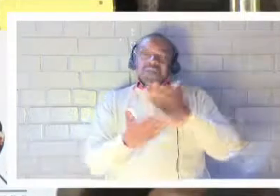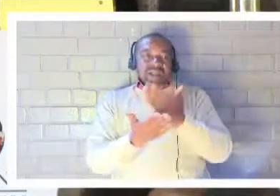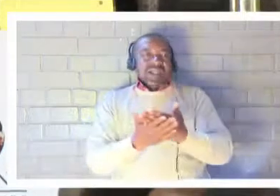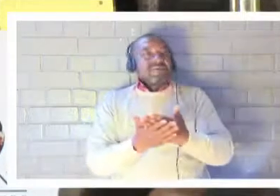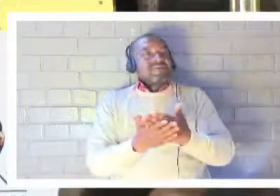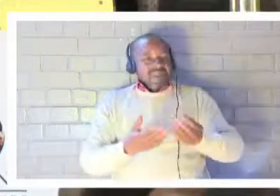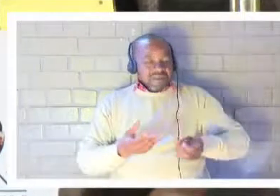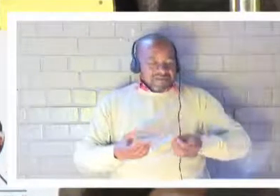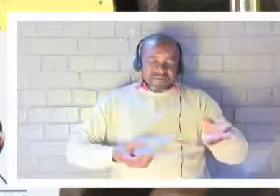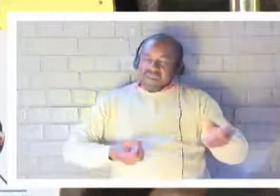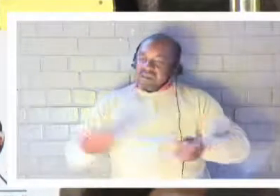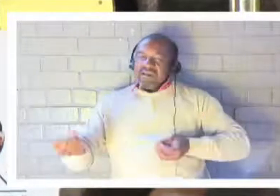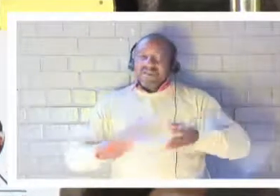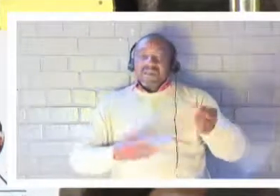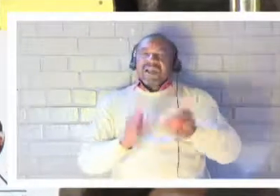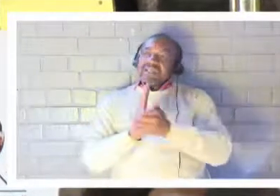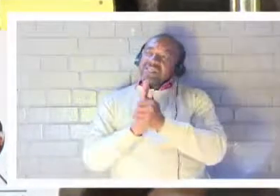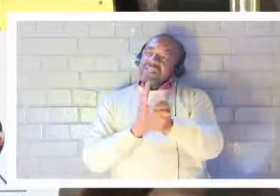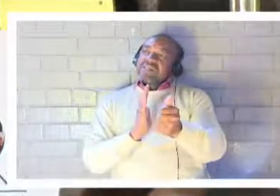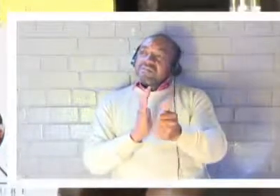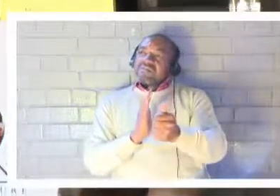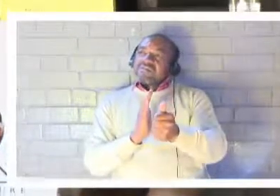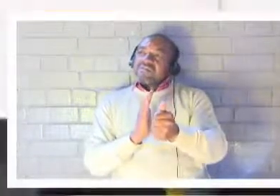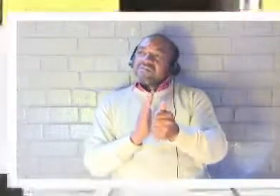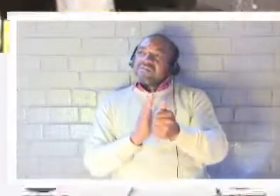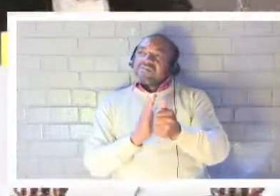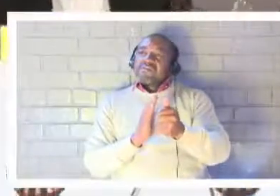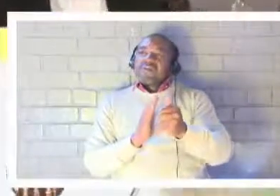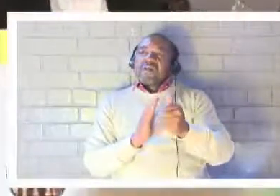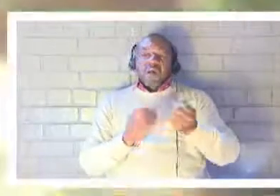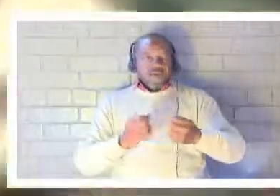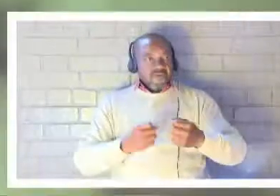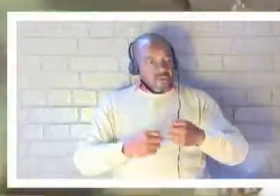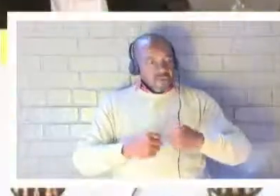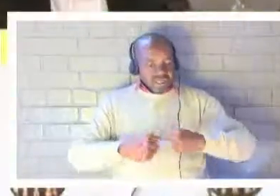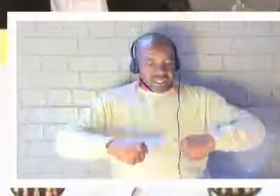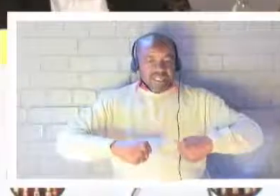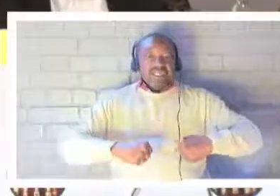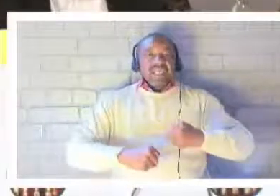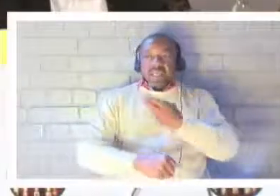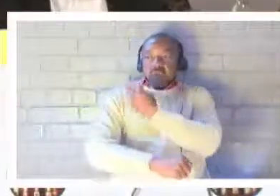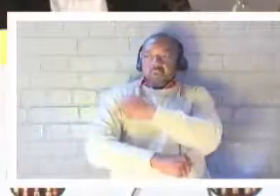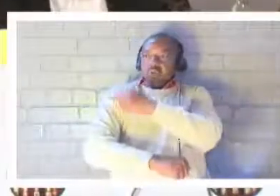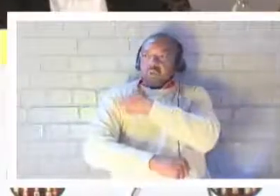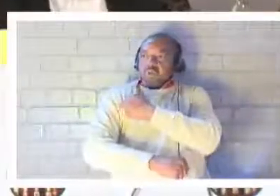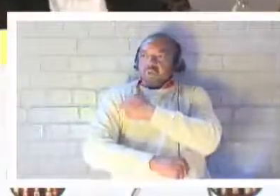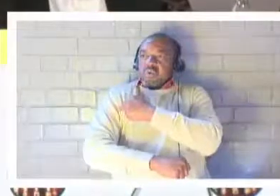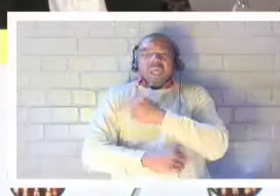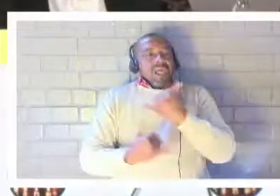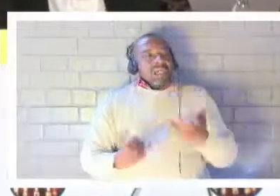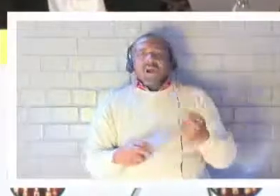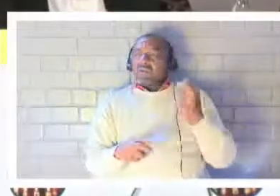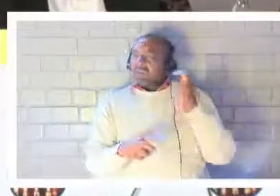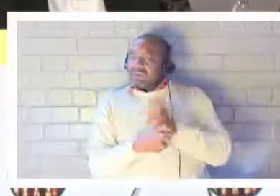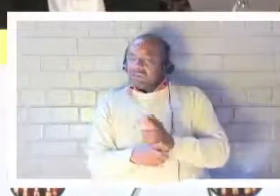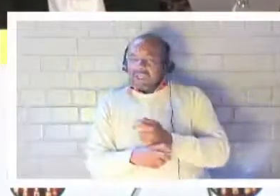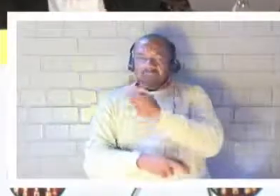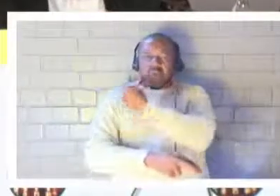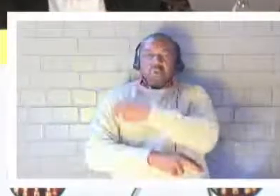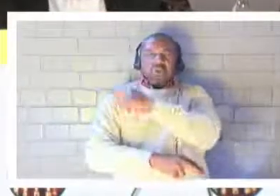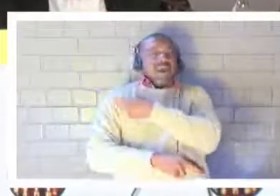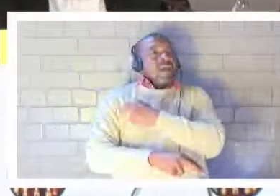supplement the skills or the capacity for the hospital. And as such, it is difficult for the hospital